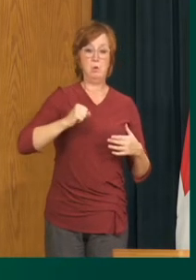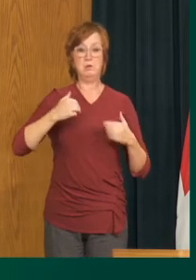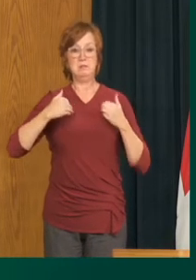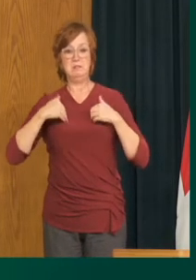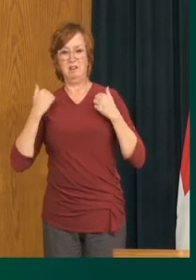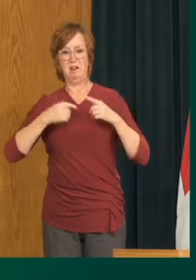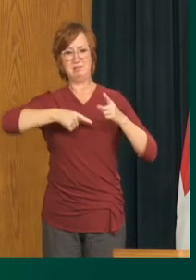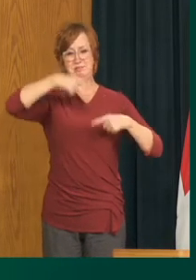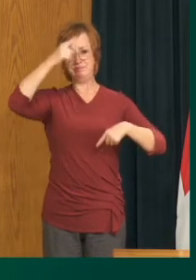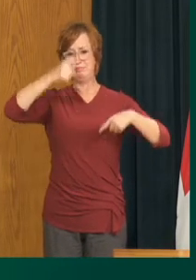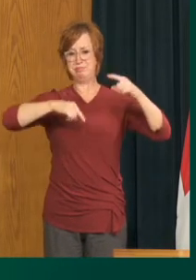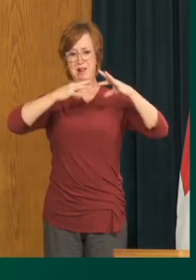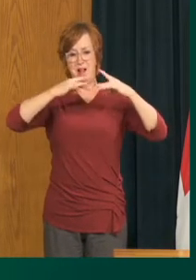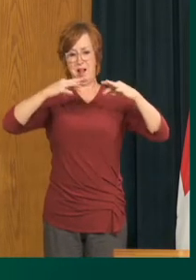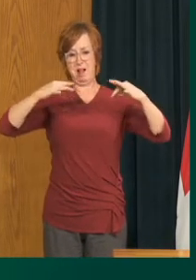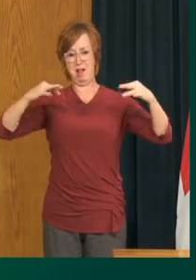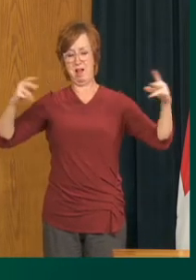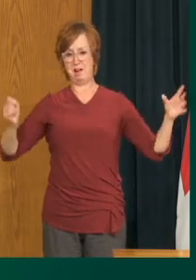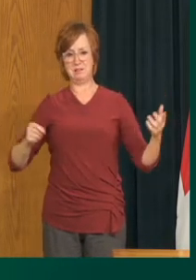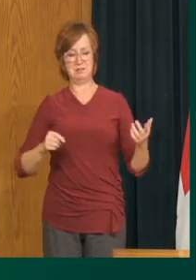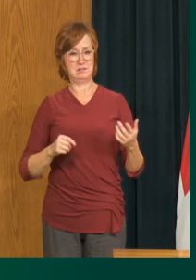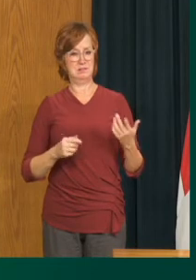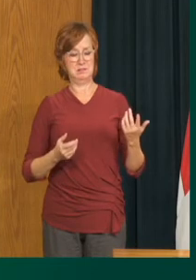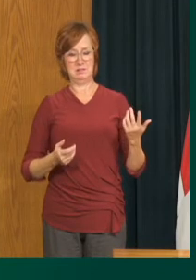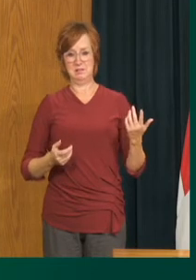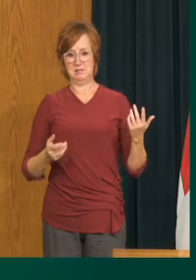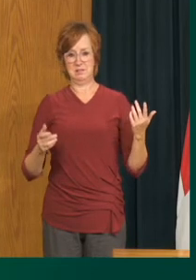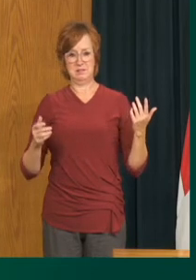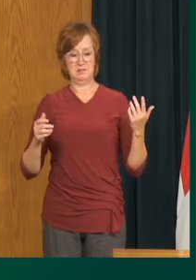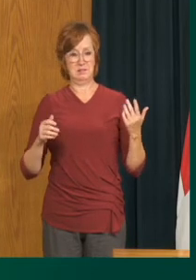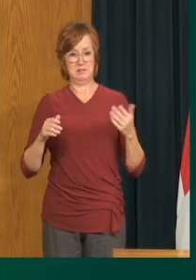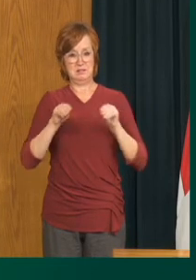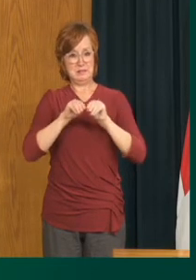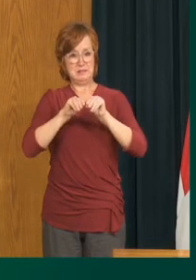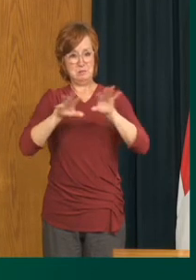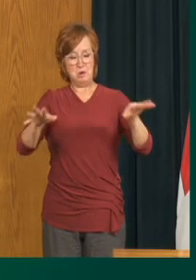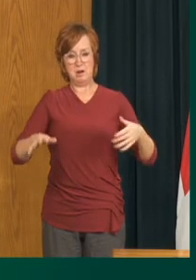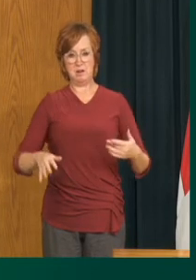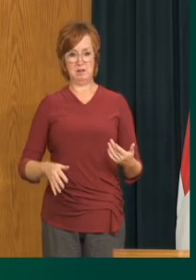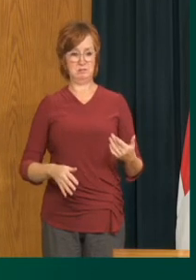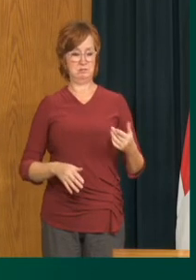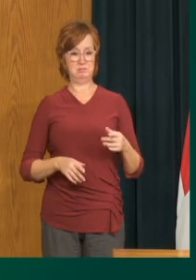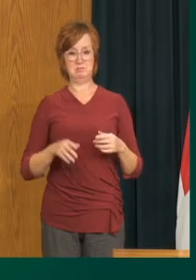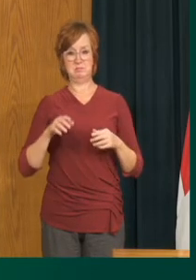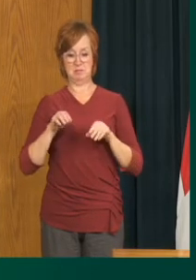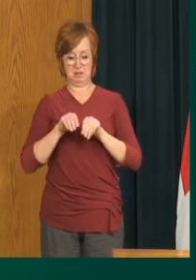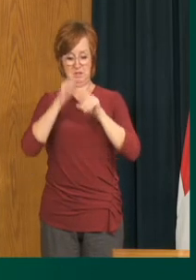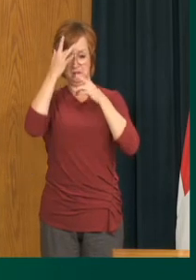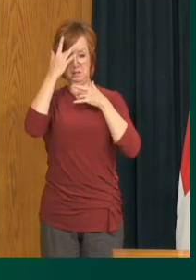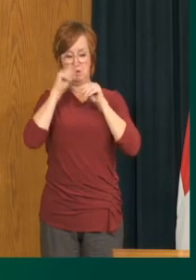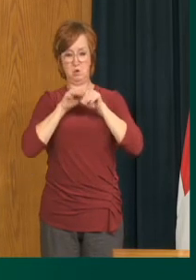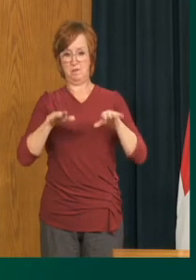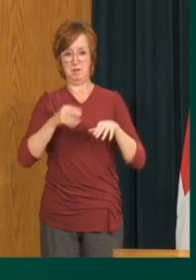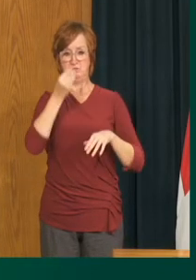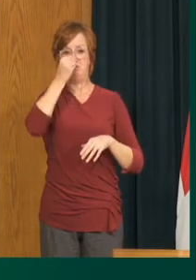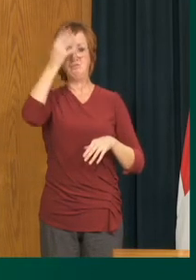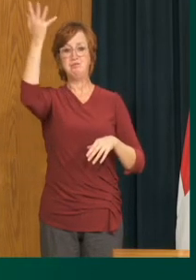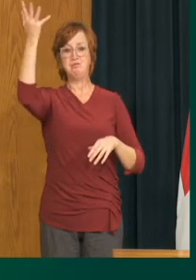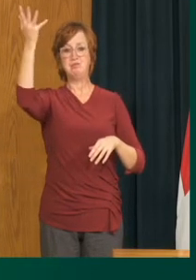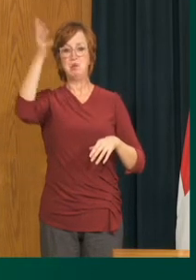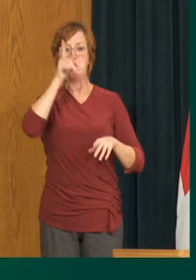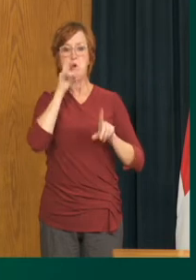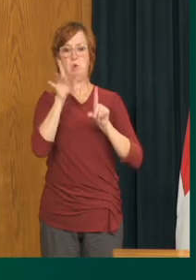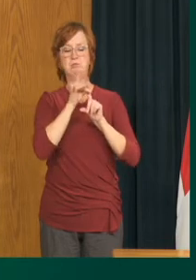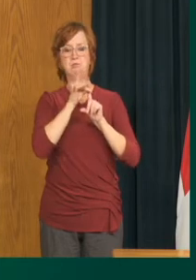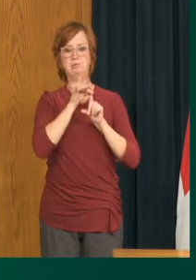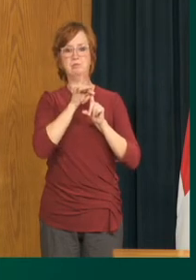it spreads. But it's very important for us to not stigmatize those that may have come in contact with COVID-19, those that